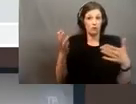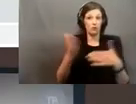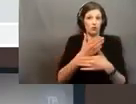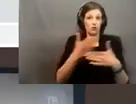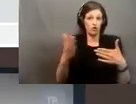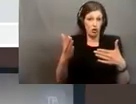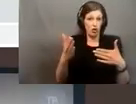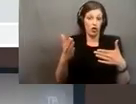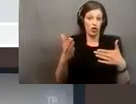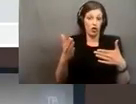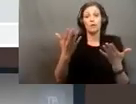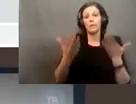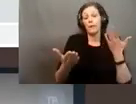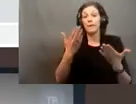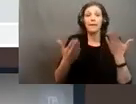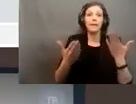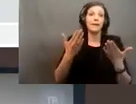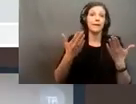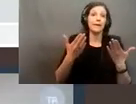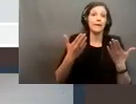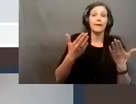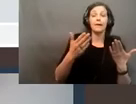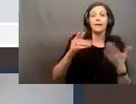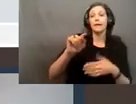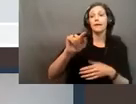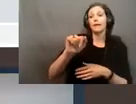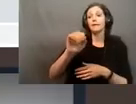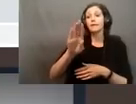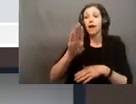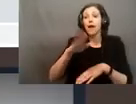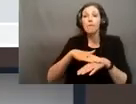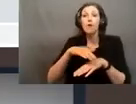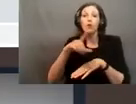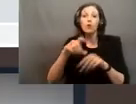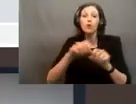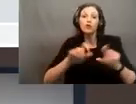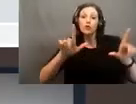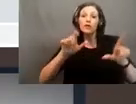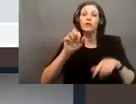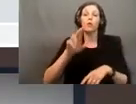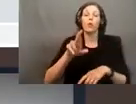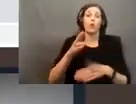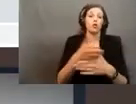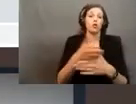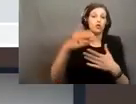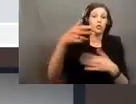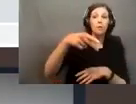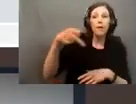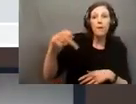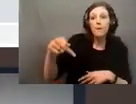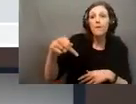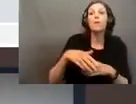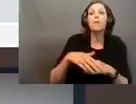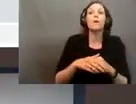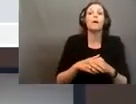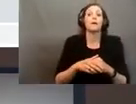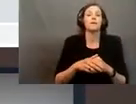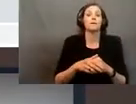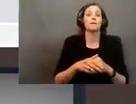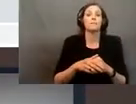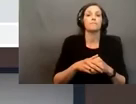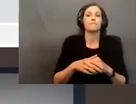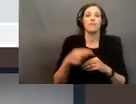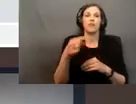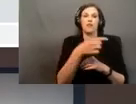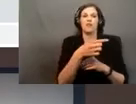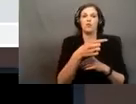before, it could be a tab on your screen or you could share a PowerPoint presentation that can be done right